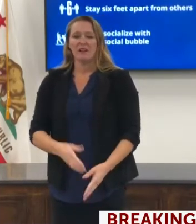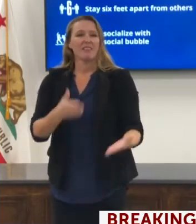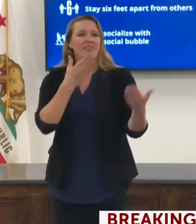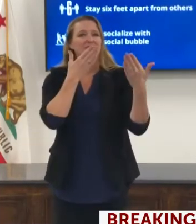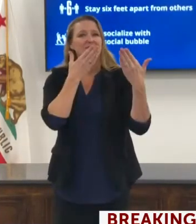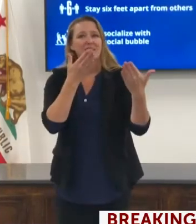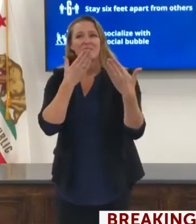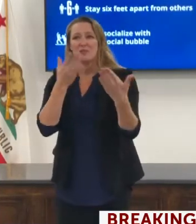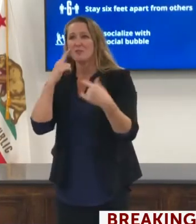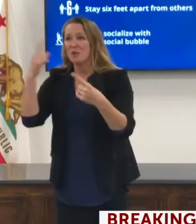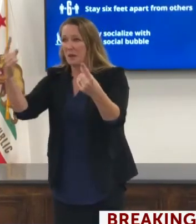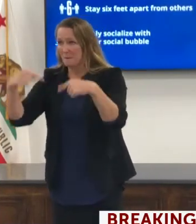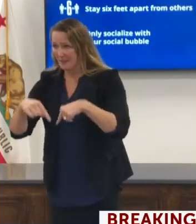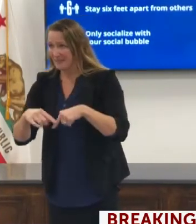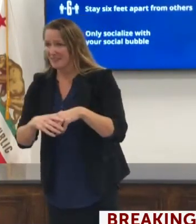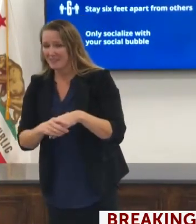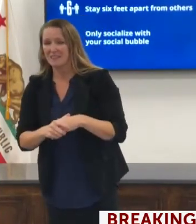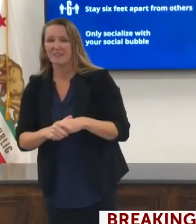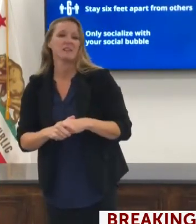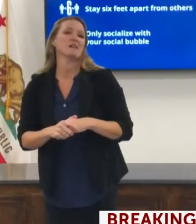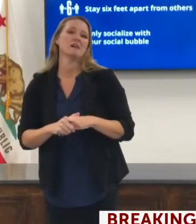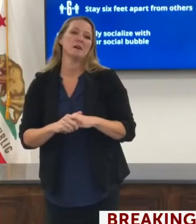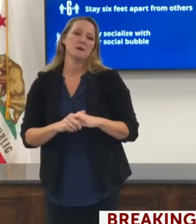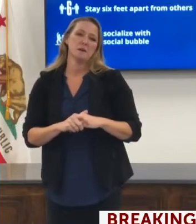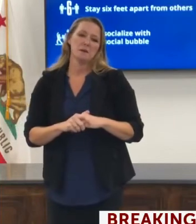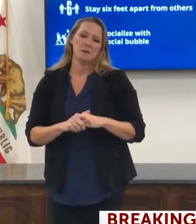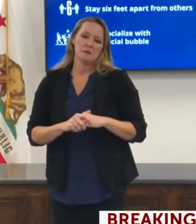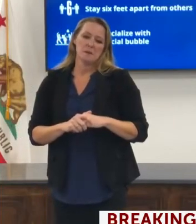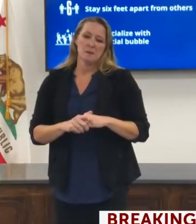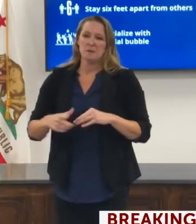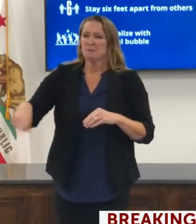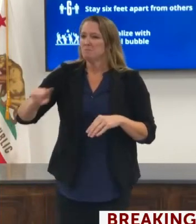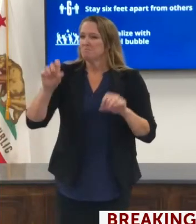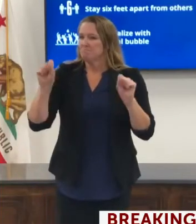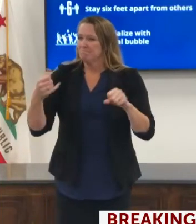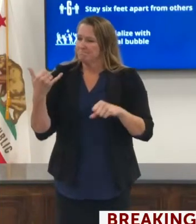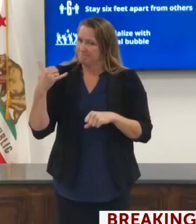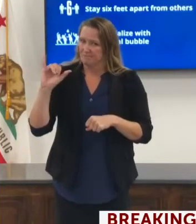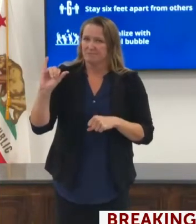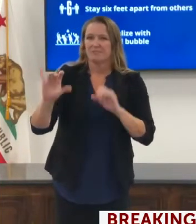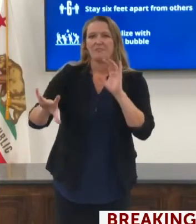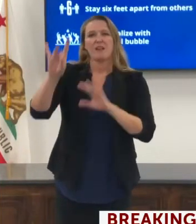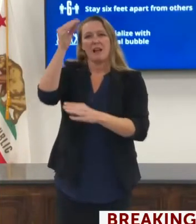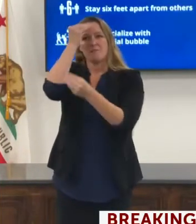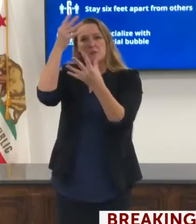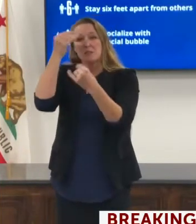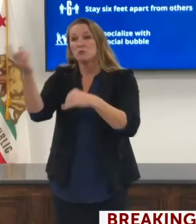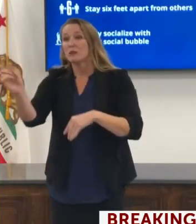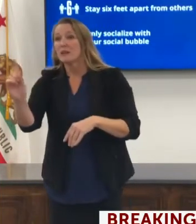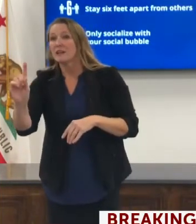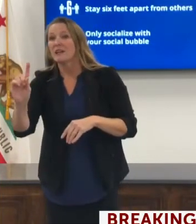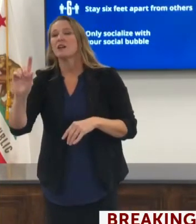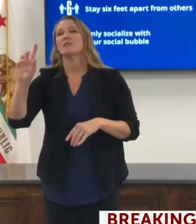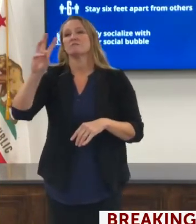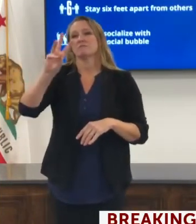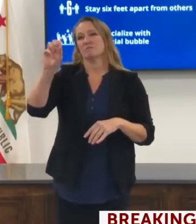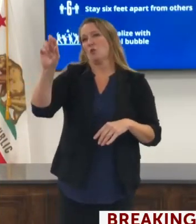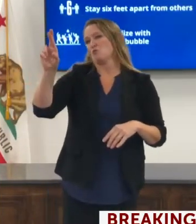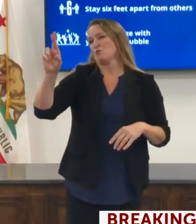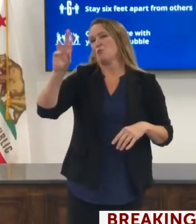Thank you all for being here again today. You can still get all our county's COVID-19 information